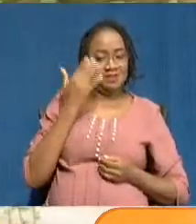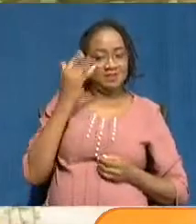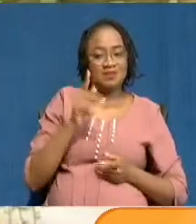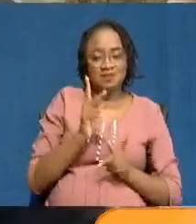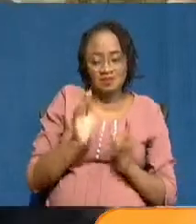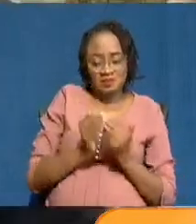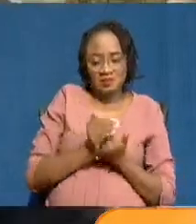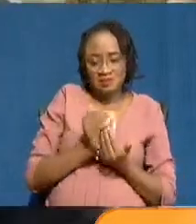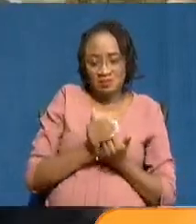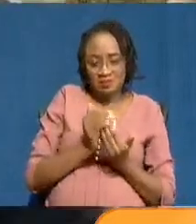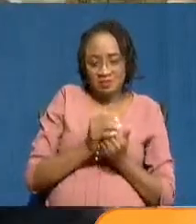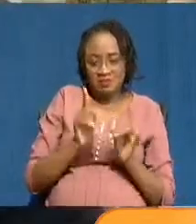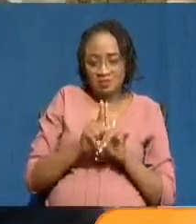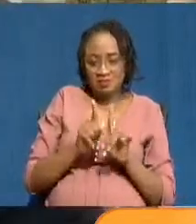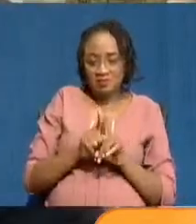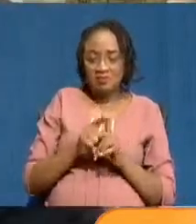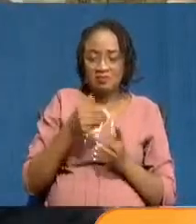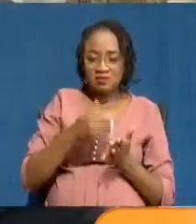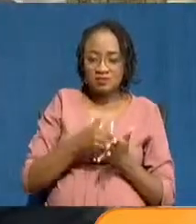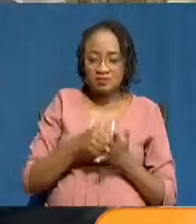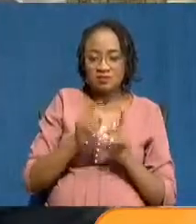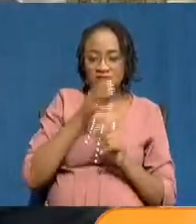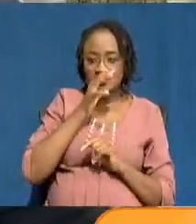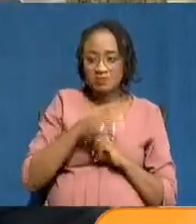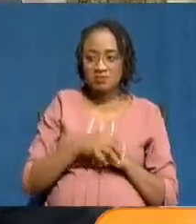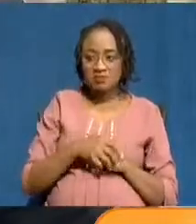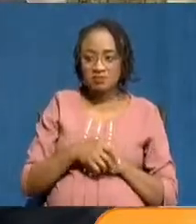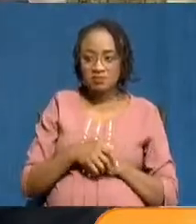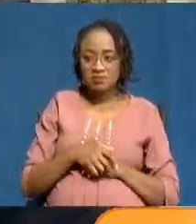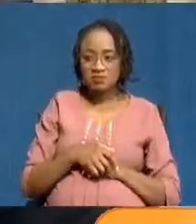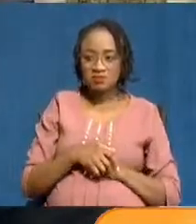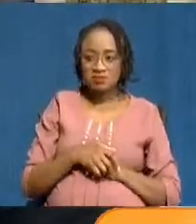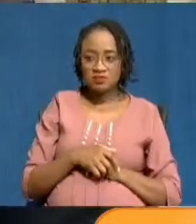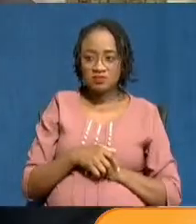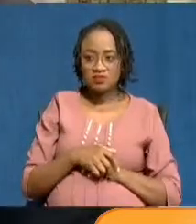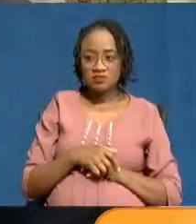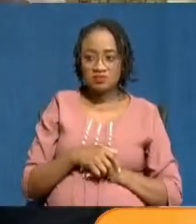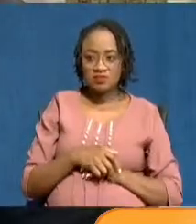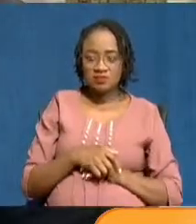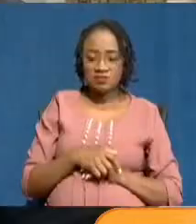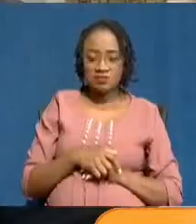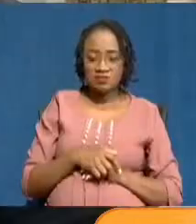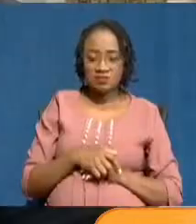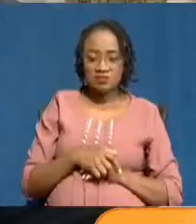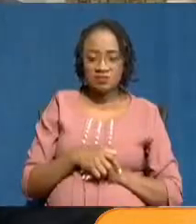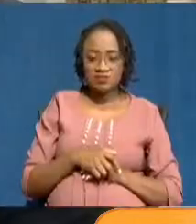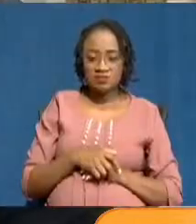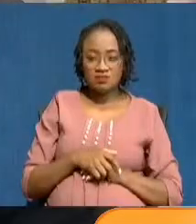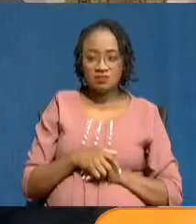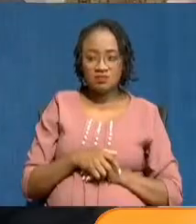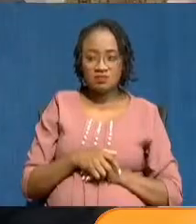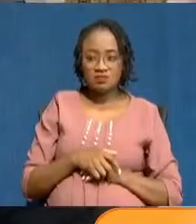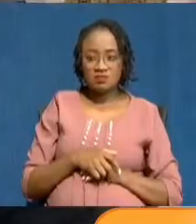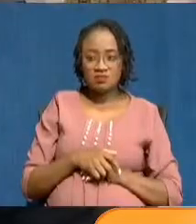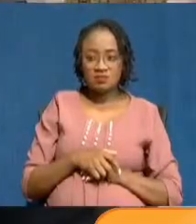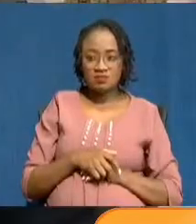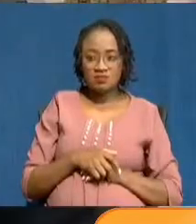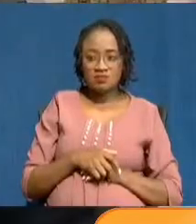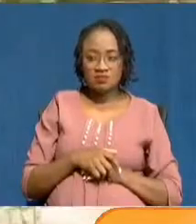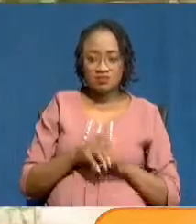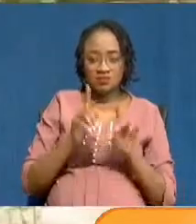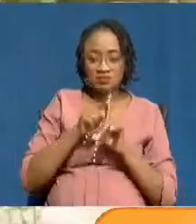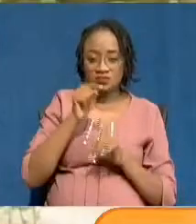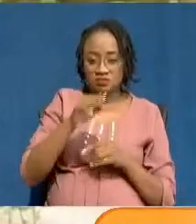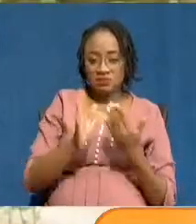conserving up to 60% of the water. So you see, it's really saving on water. And also it's helping us also